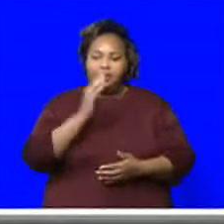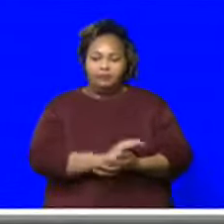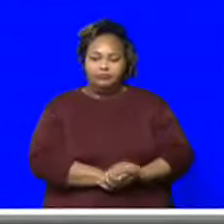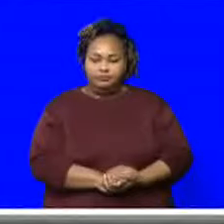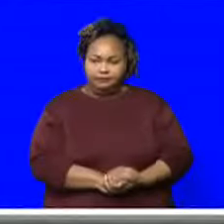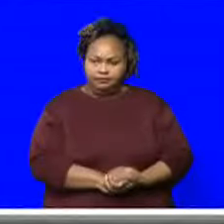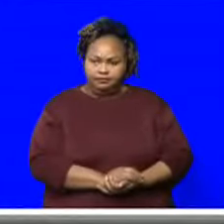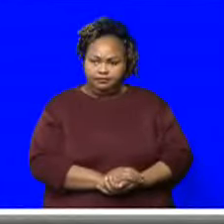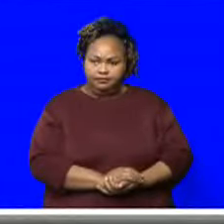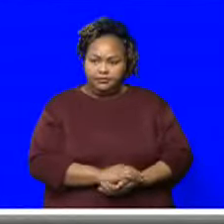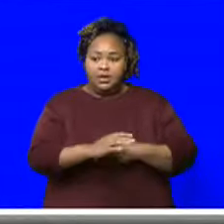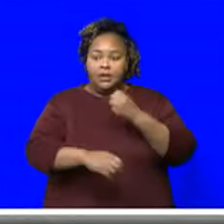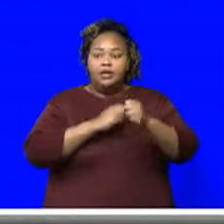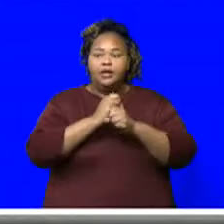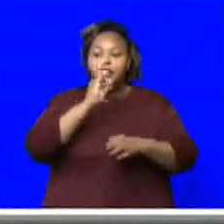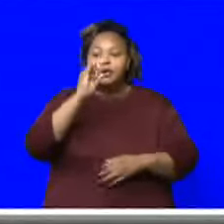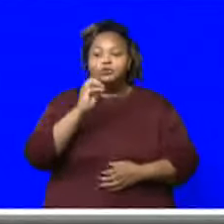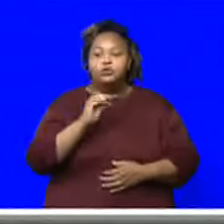by